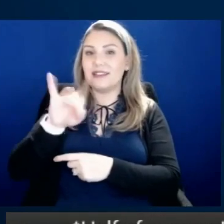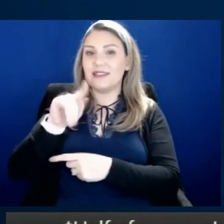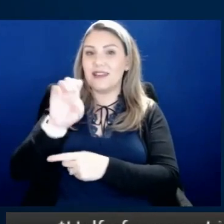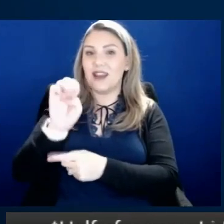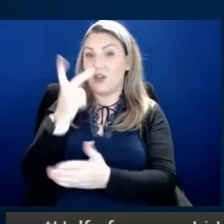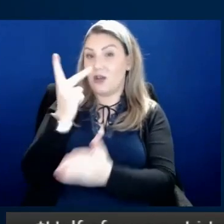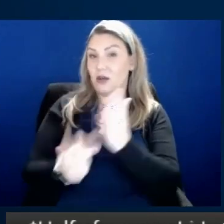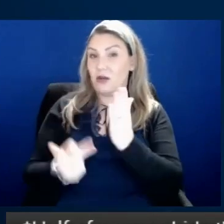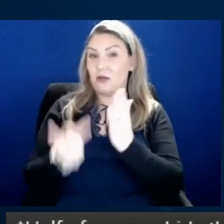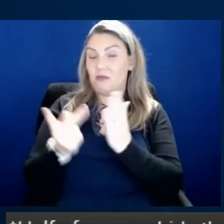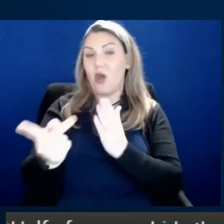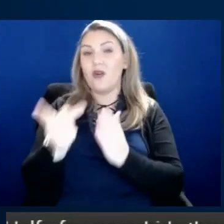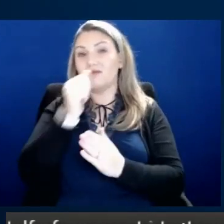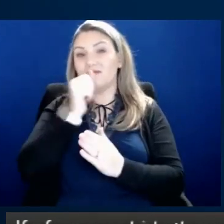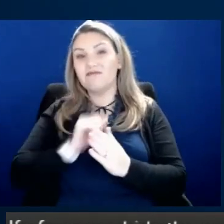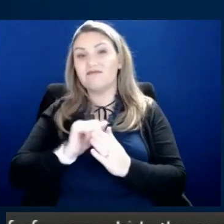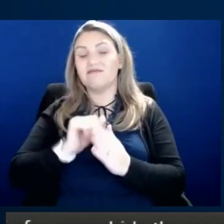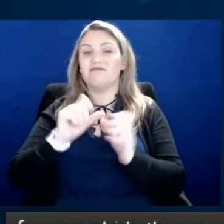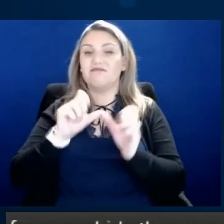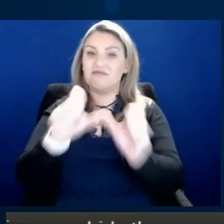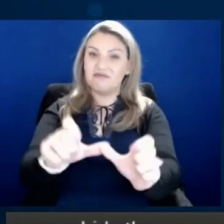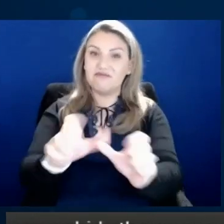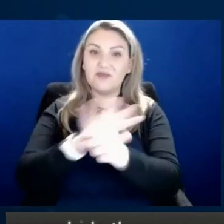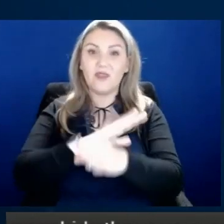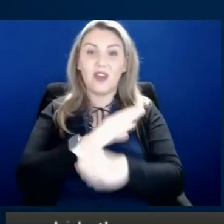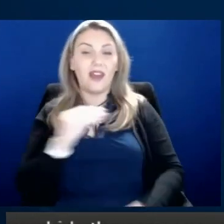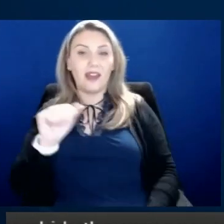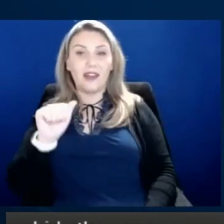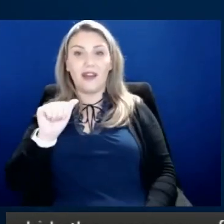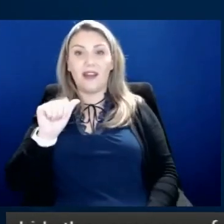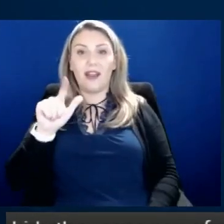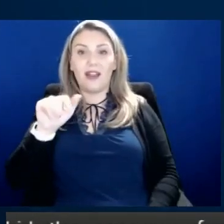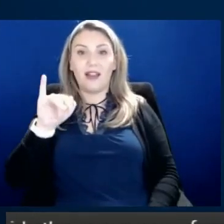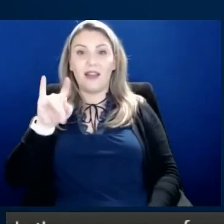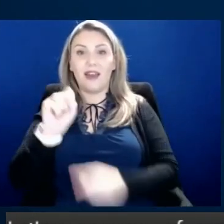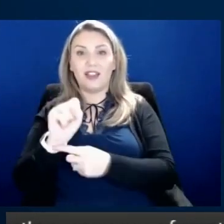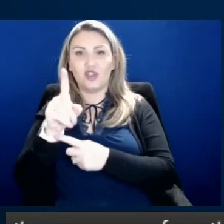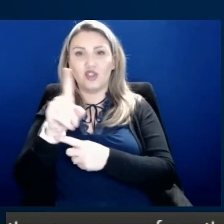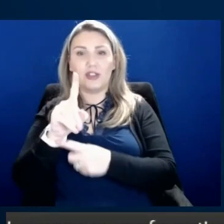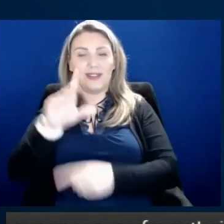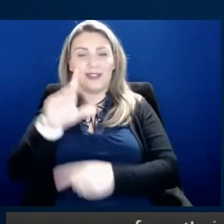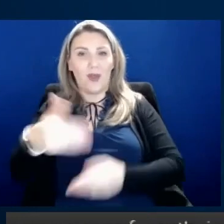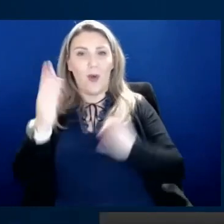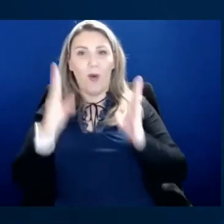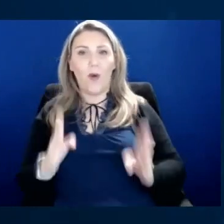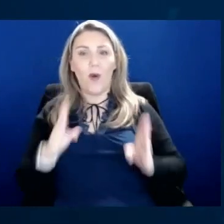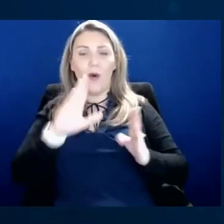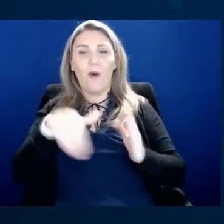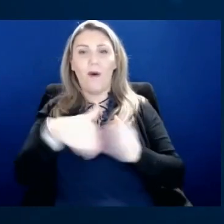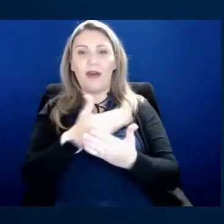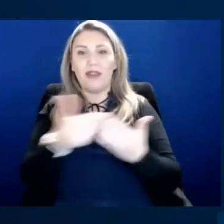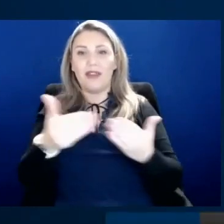so is Alexis Del Cid. She works here. She is the host of All Things Heart. Been doing stories and sharing the